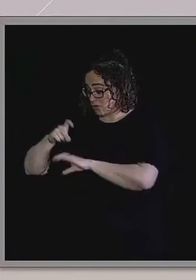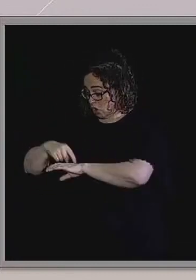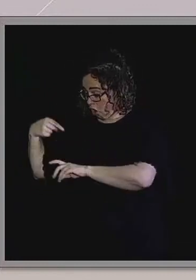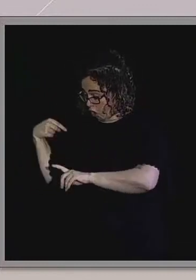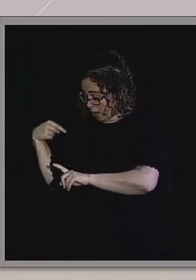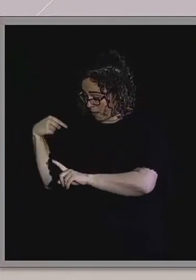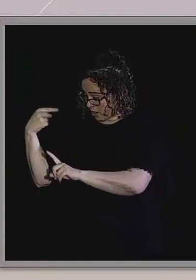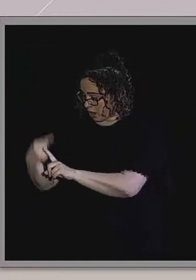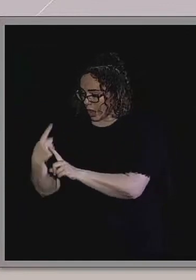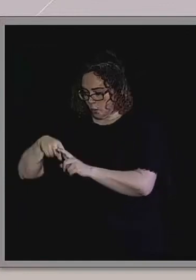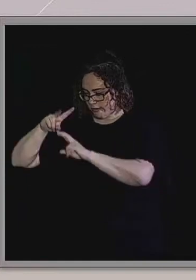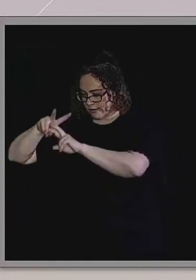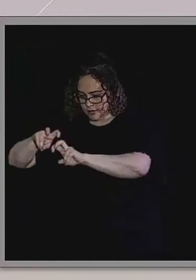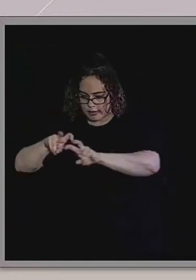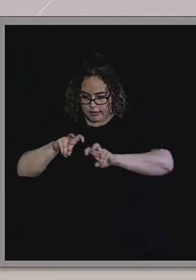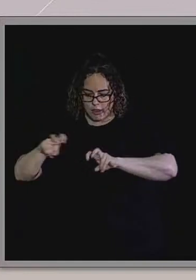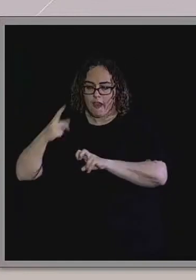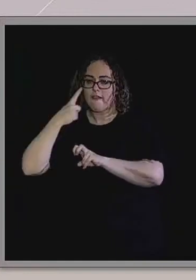been destroyed.